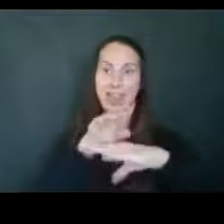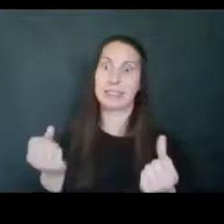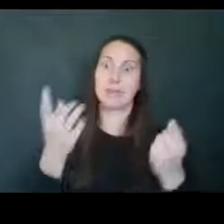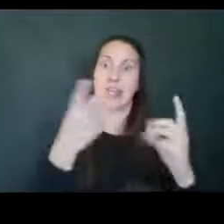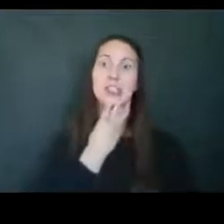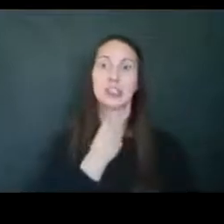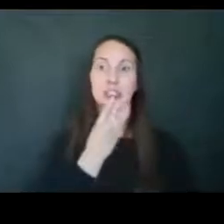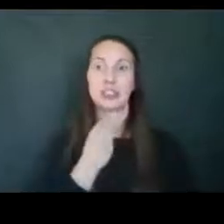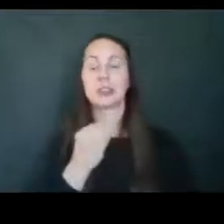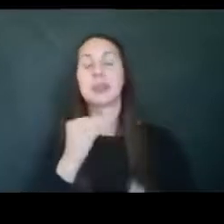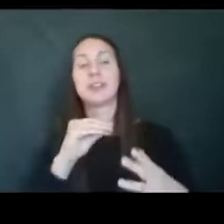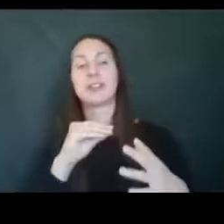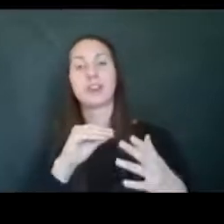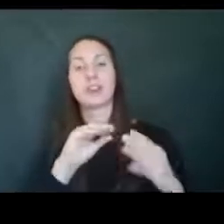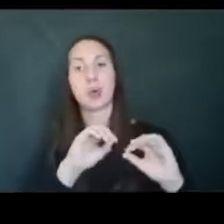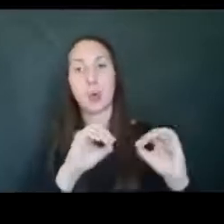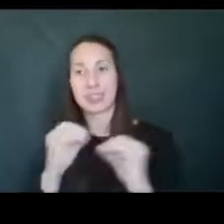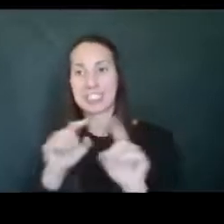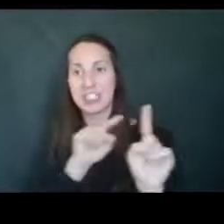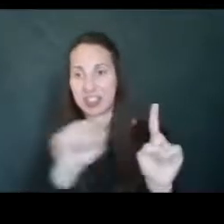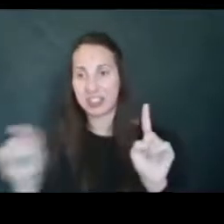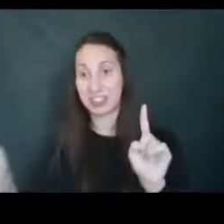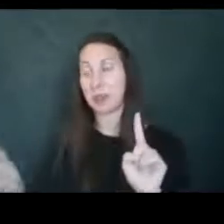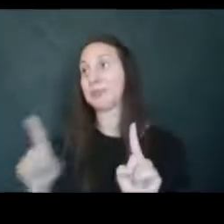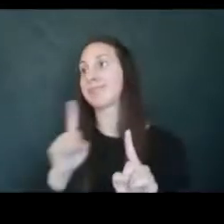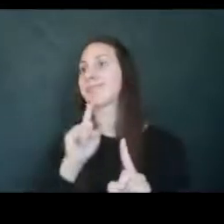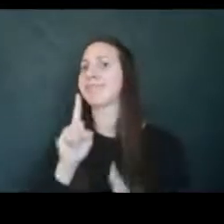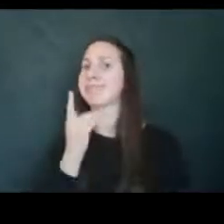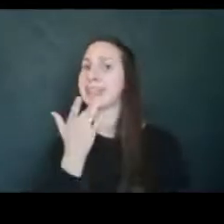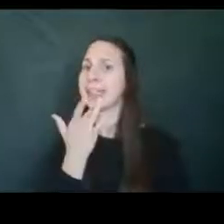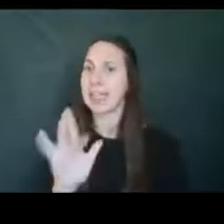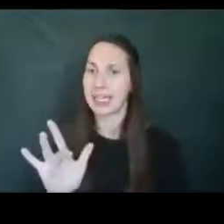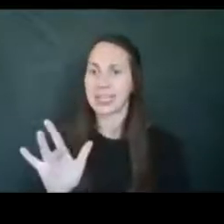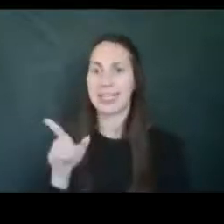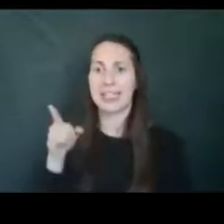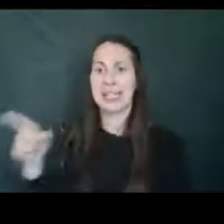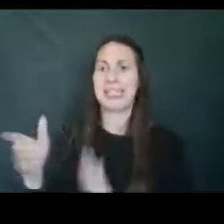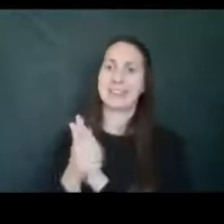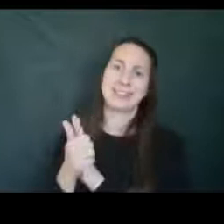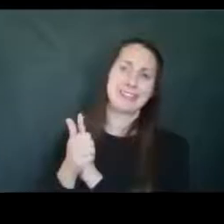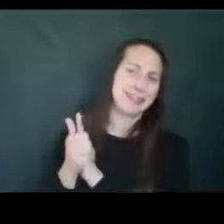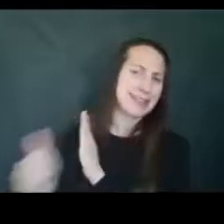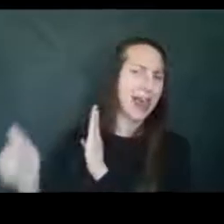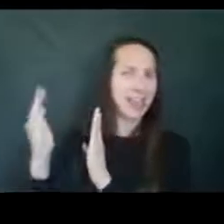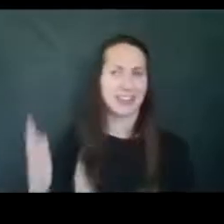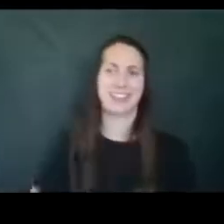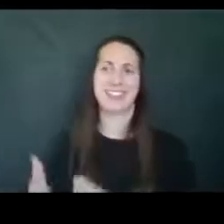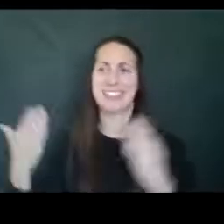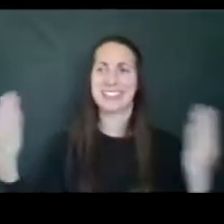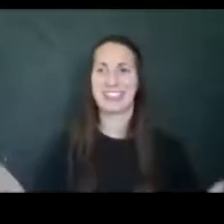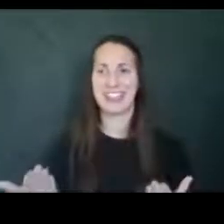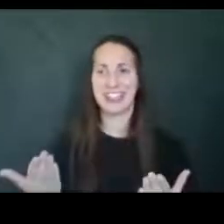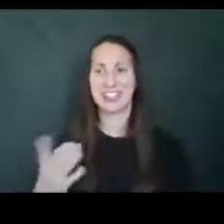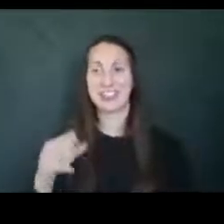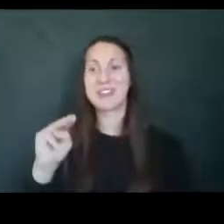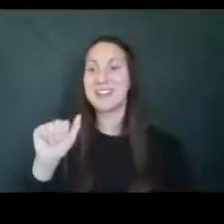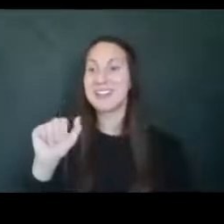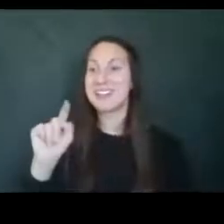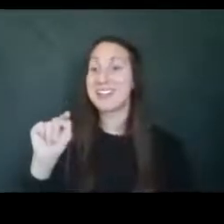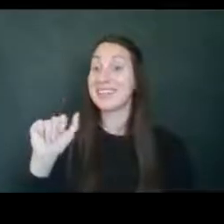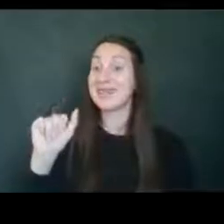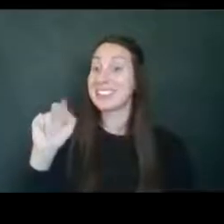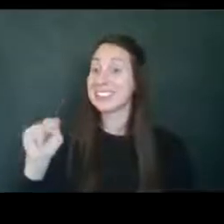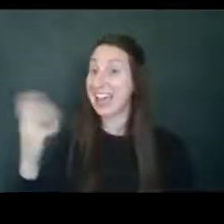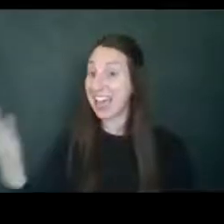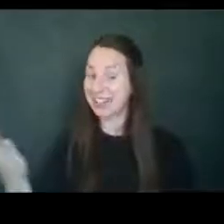Hillel and URJ. We are so fortunate to have this talent at Respectability. Matan. Thank you,